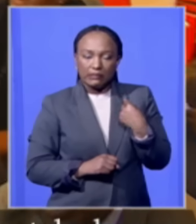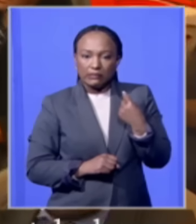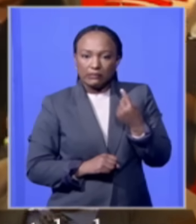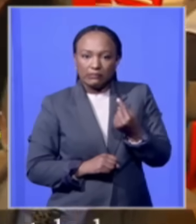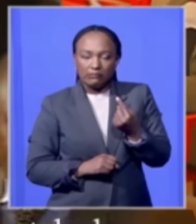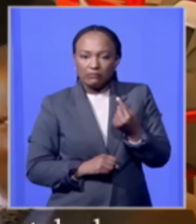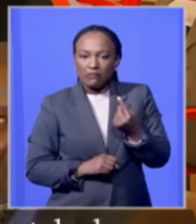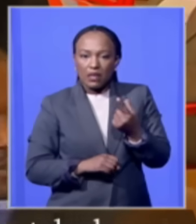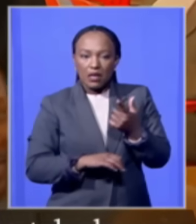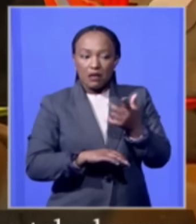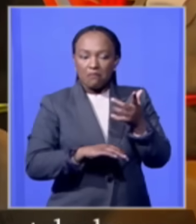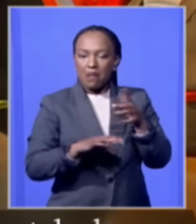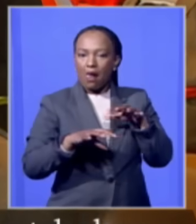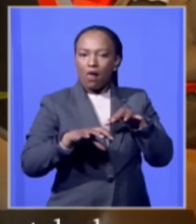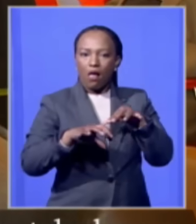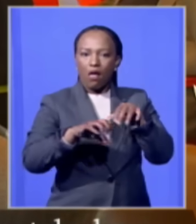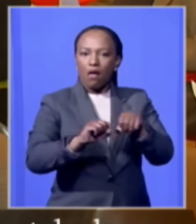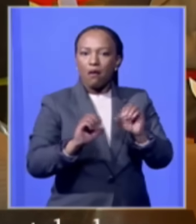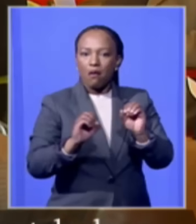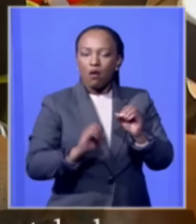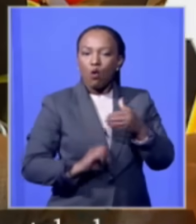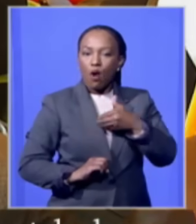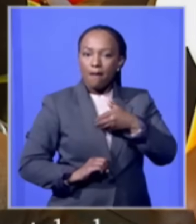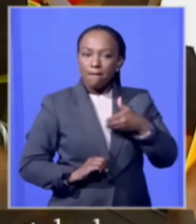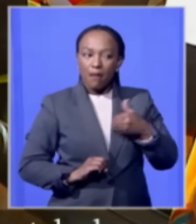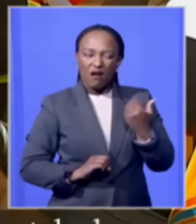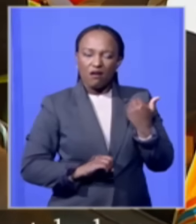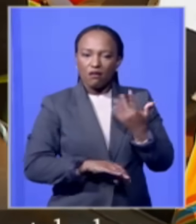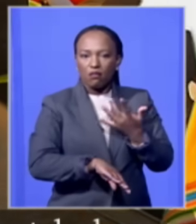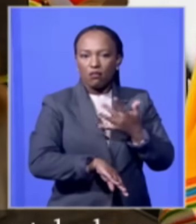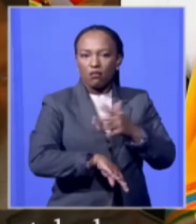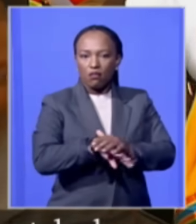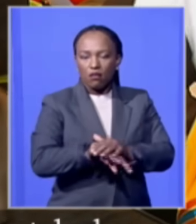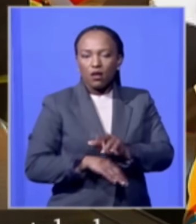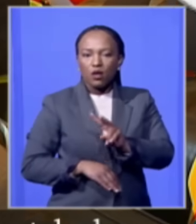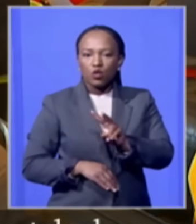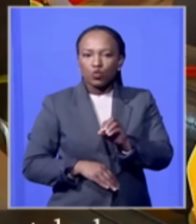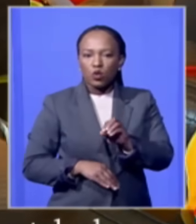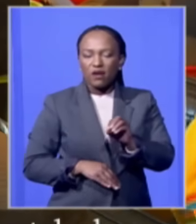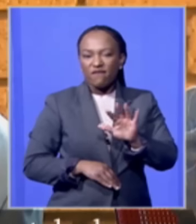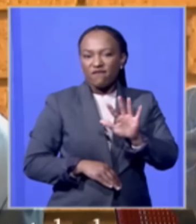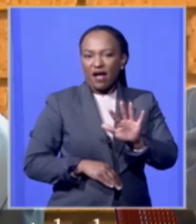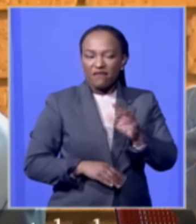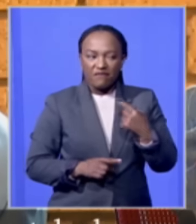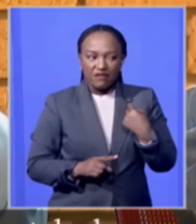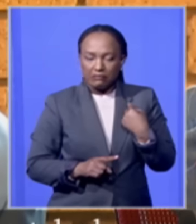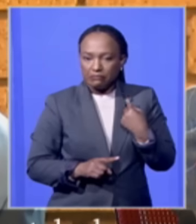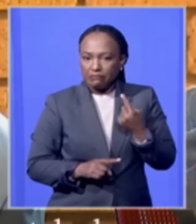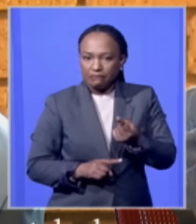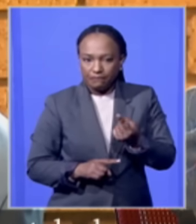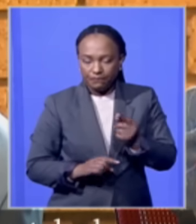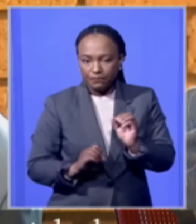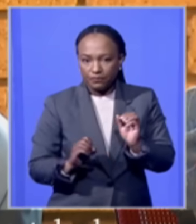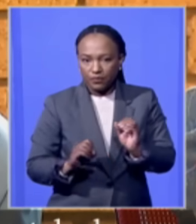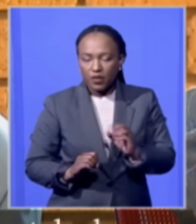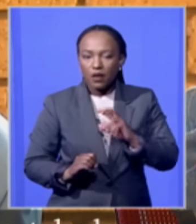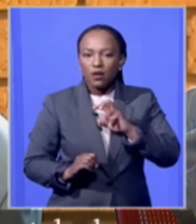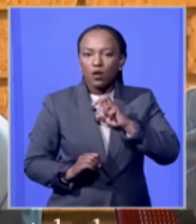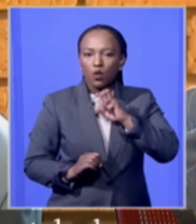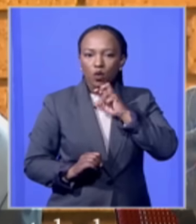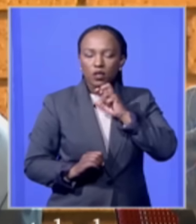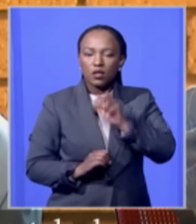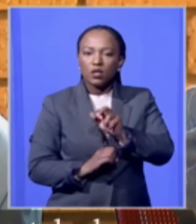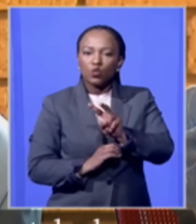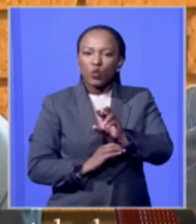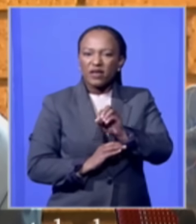sa le kgošigadi ya botshelela Mmakobo motšatši a tlhokagala ka 2005. Maemo a bogoši bjo a ile a lemogwa ka